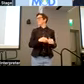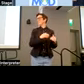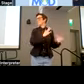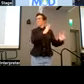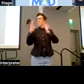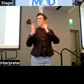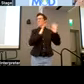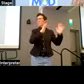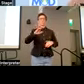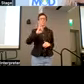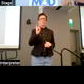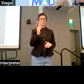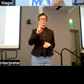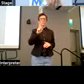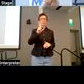Thank you, Mary.